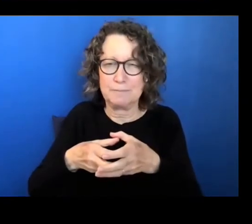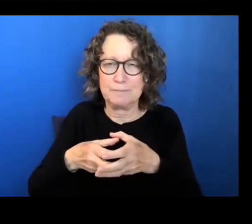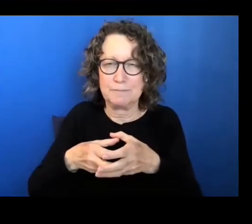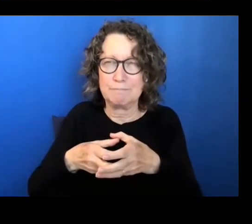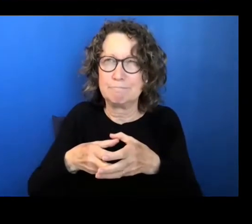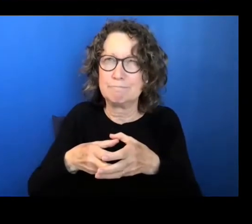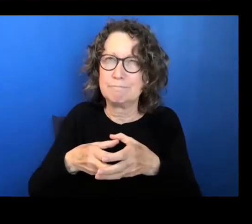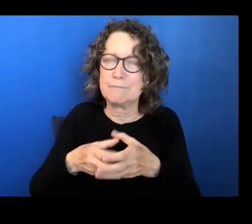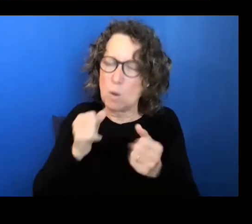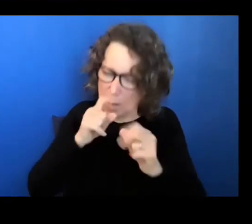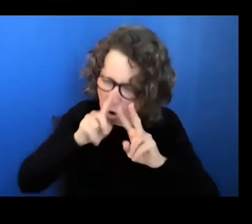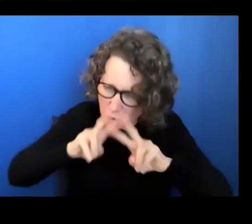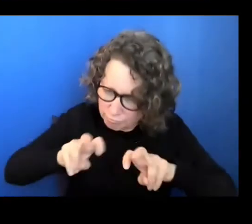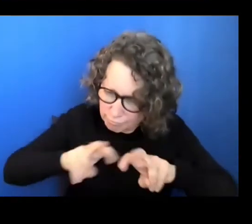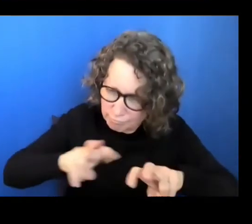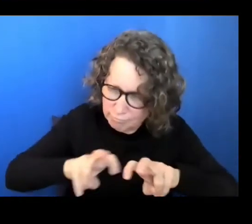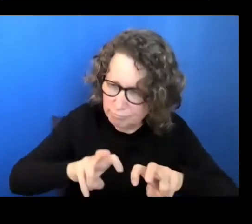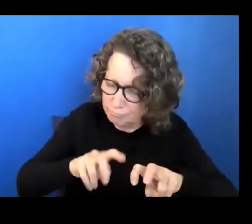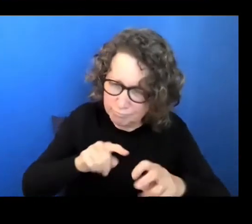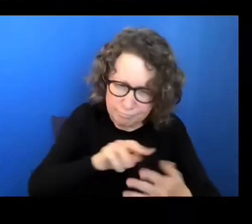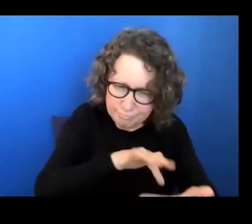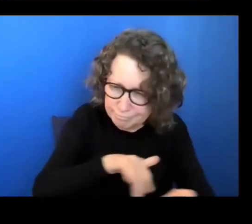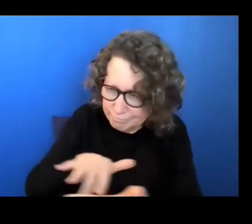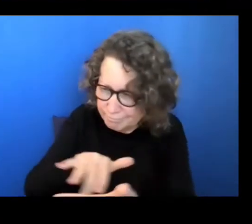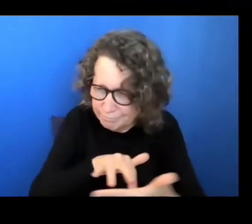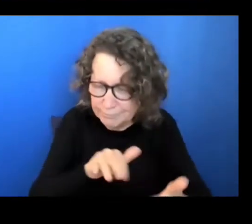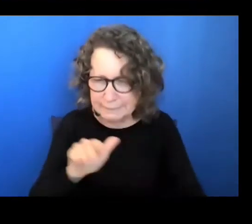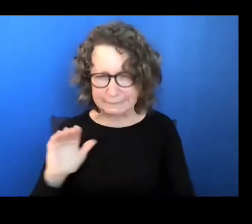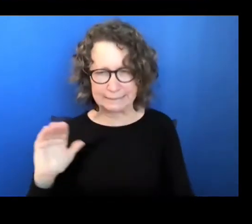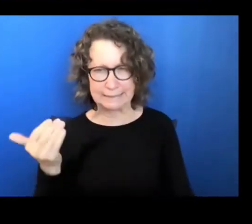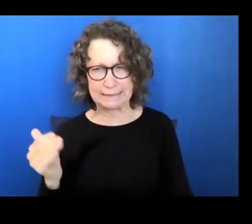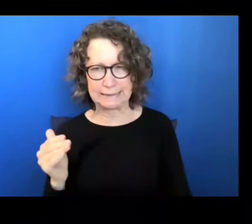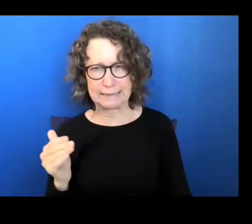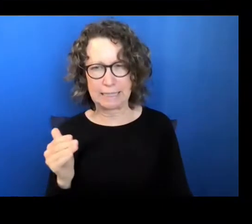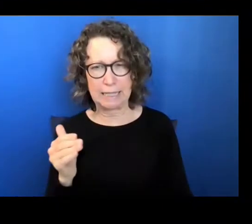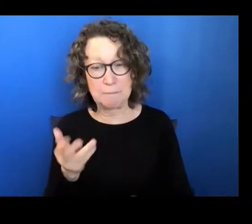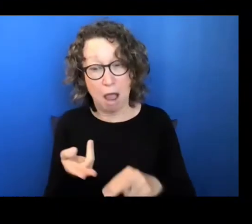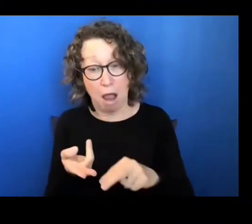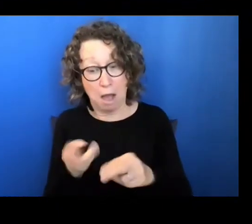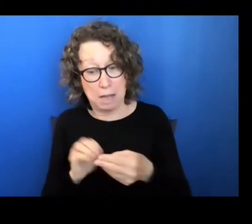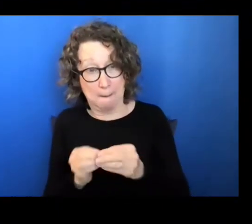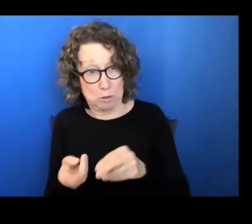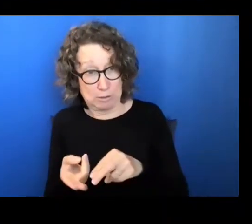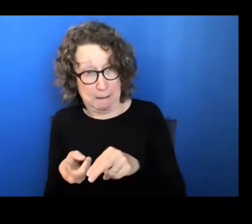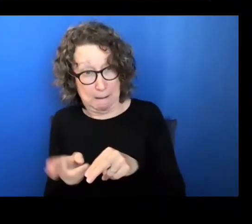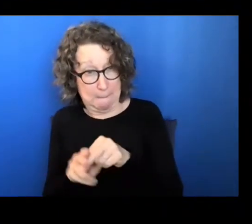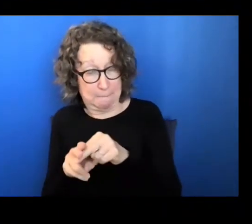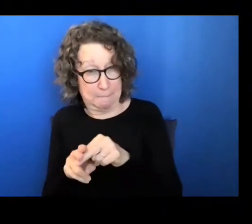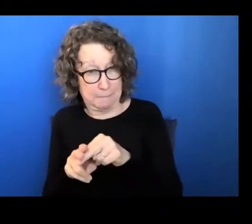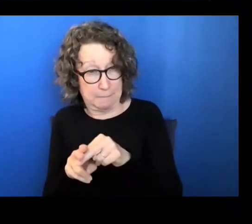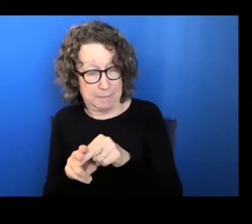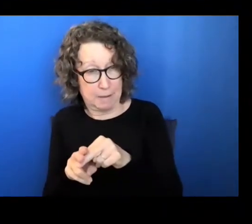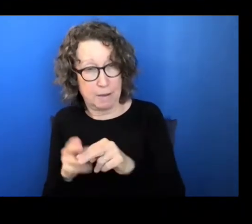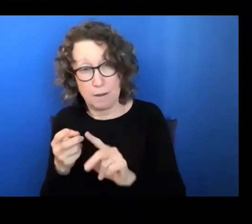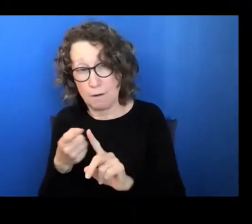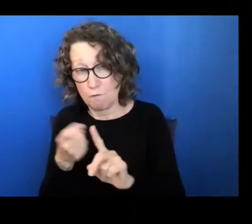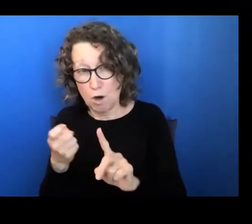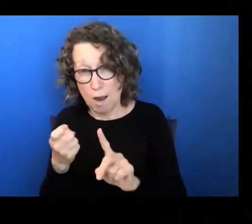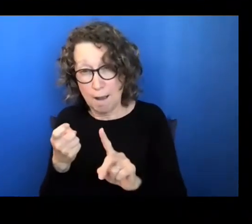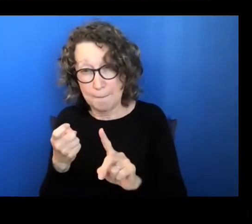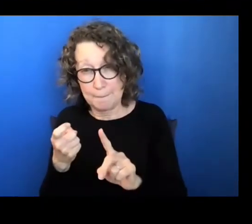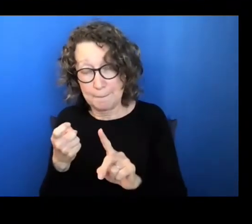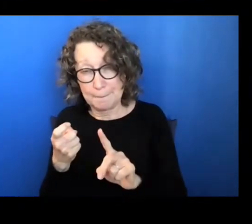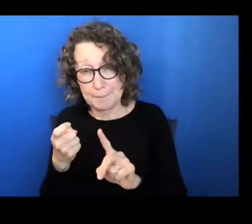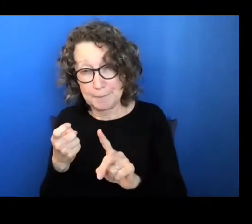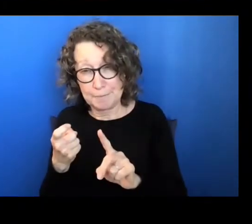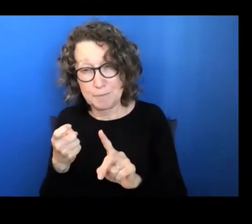are looking at the cases, and it looks like the small uptick, the inching upwards, may be a result